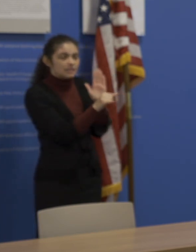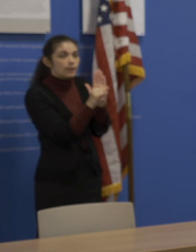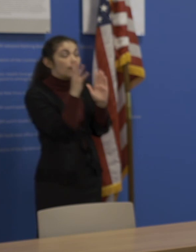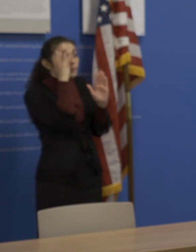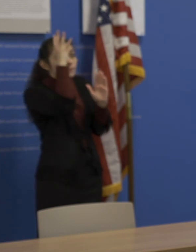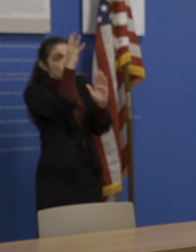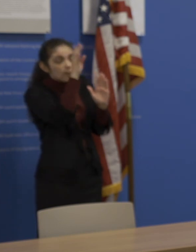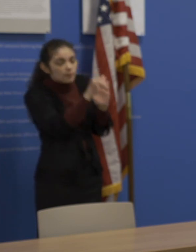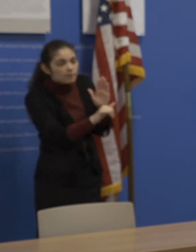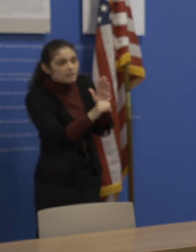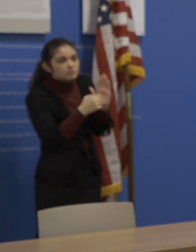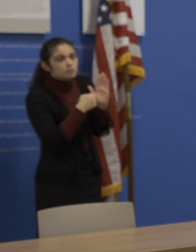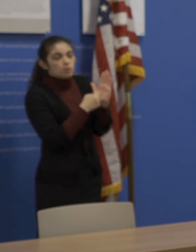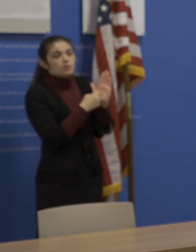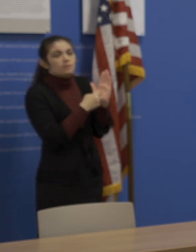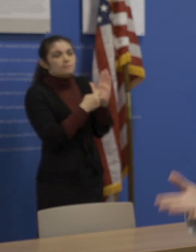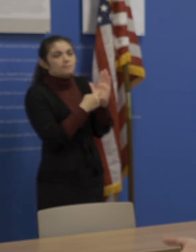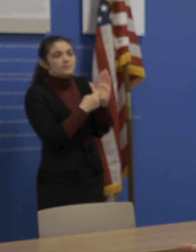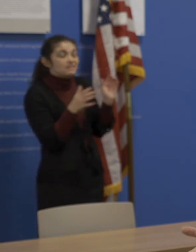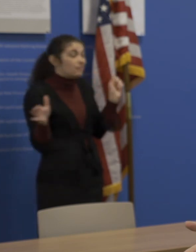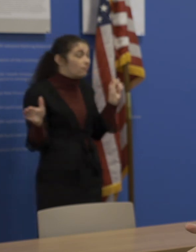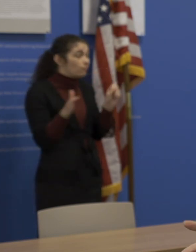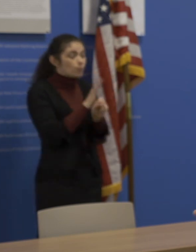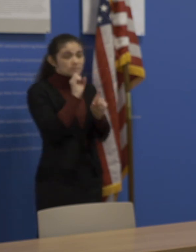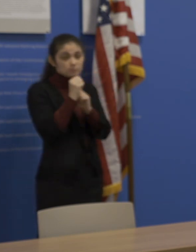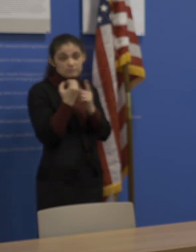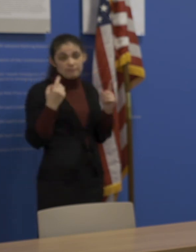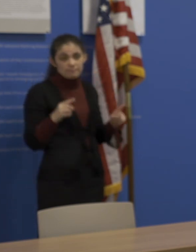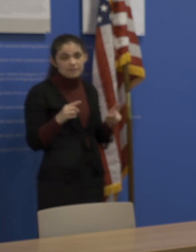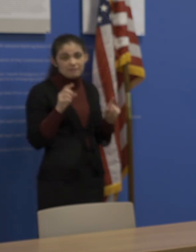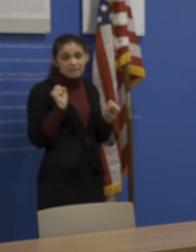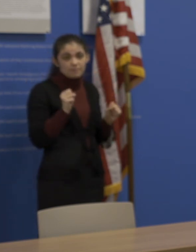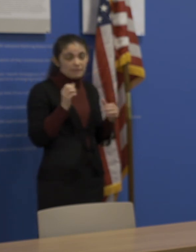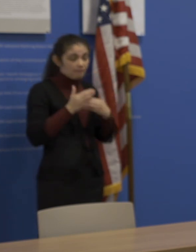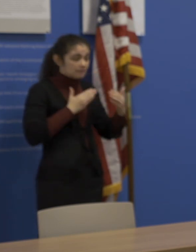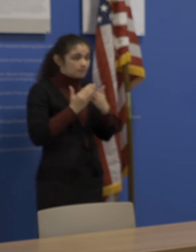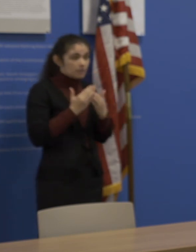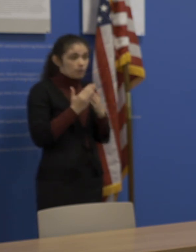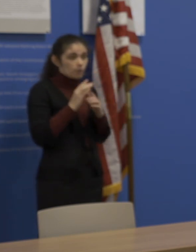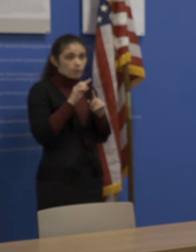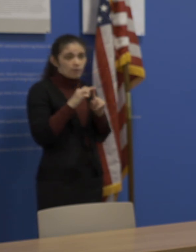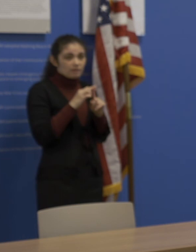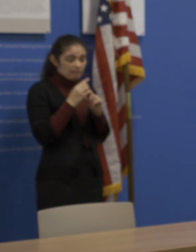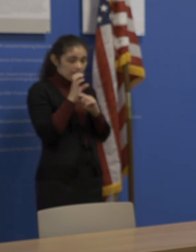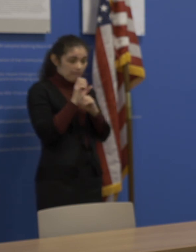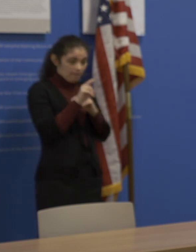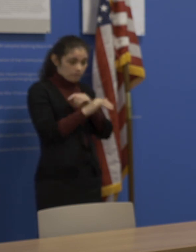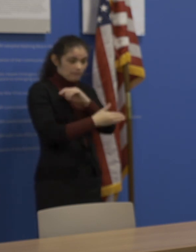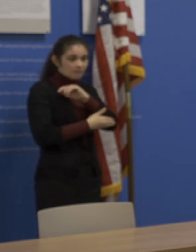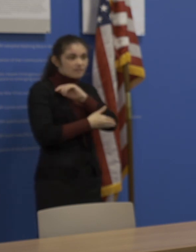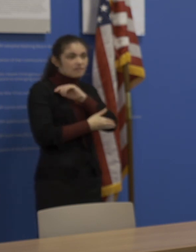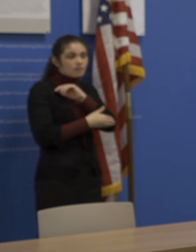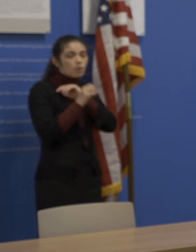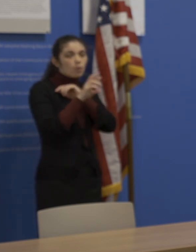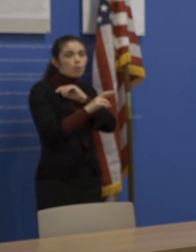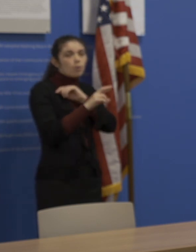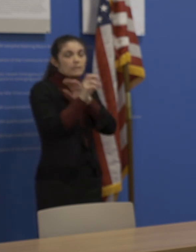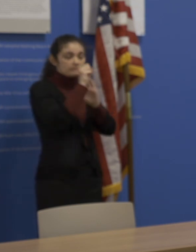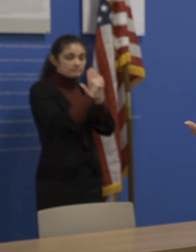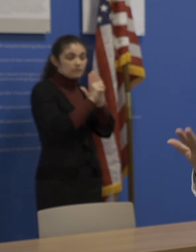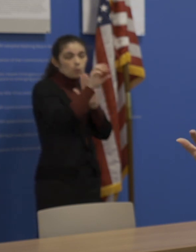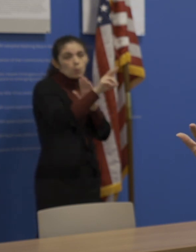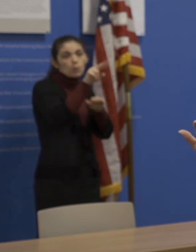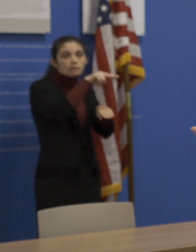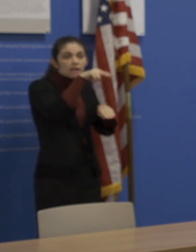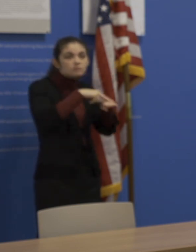theoretical representation of this entire situation, and it could be at any level, right? It could be at the county level like we're talking about, or it could be at the state,